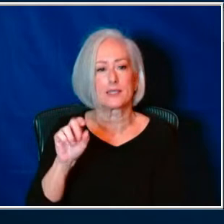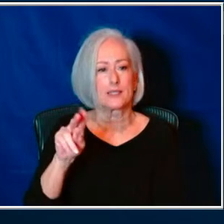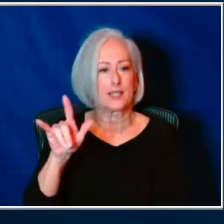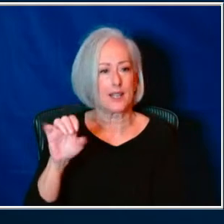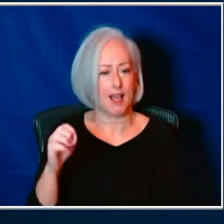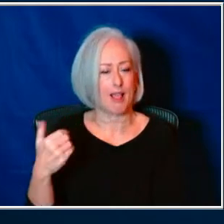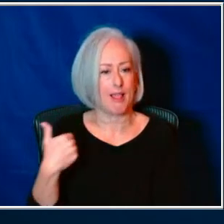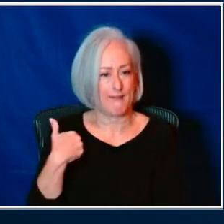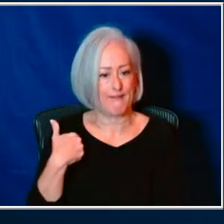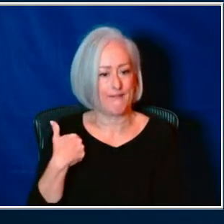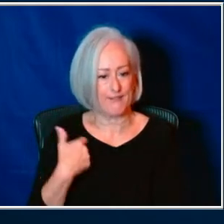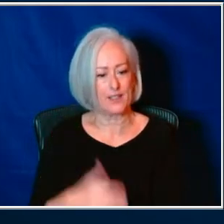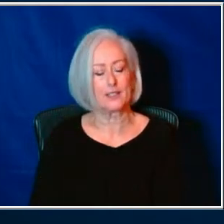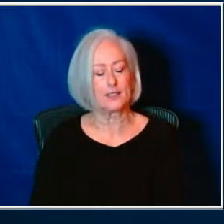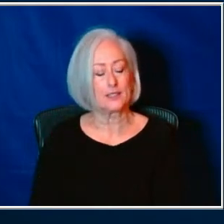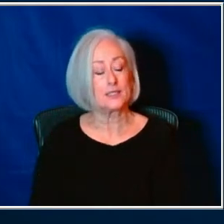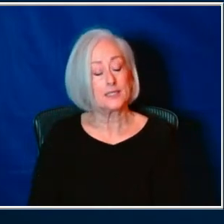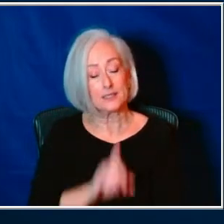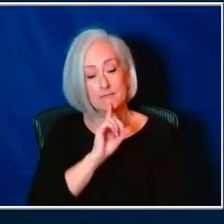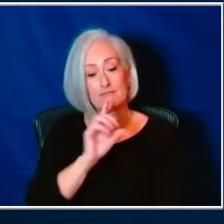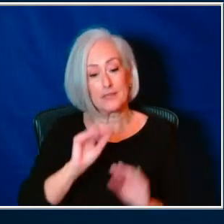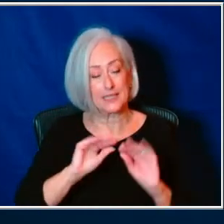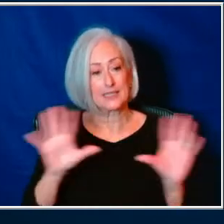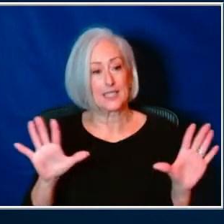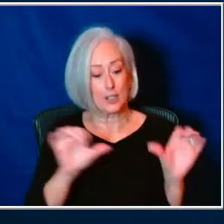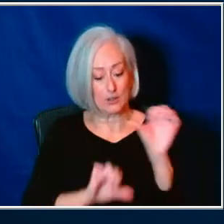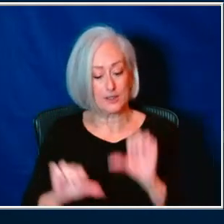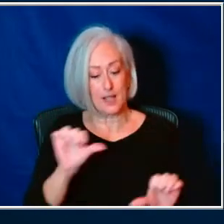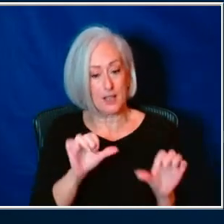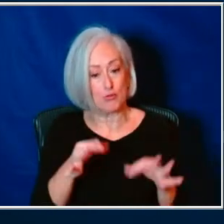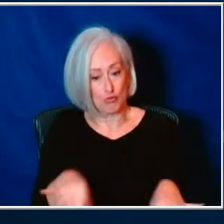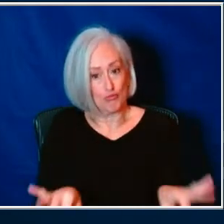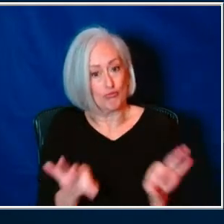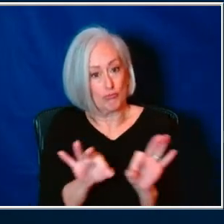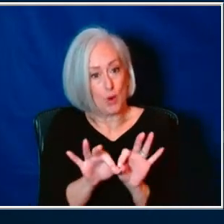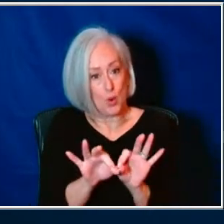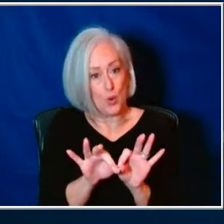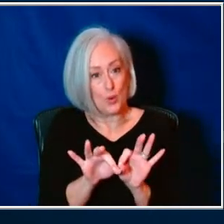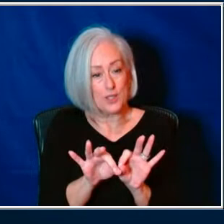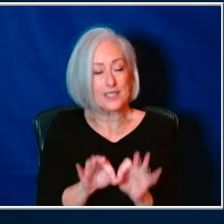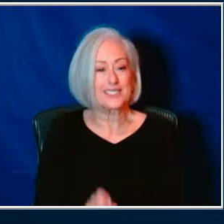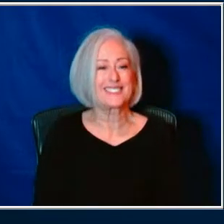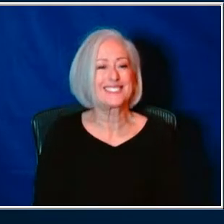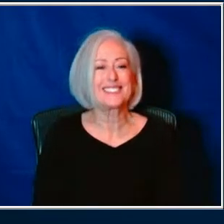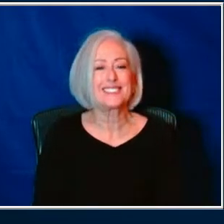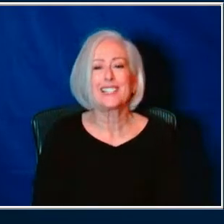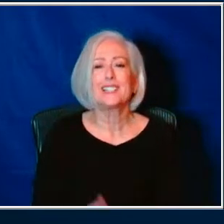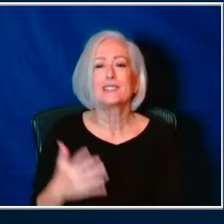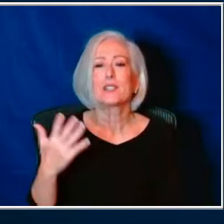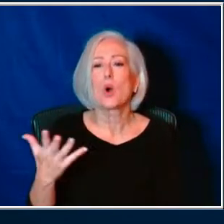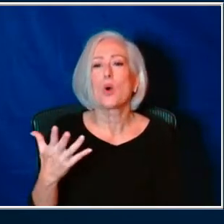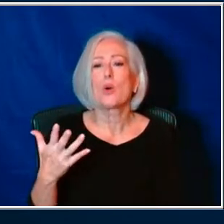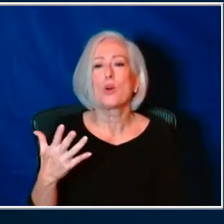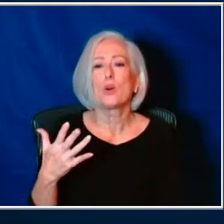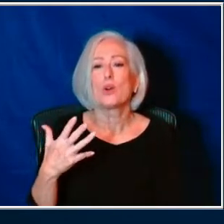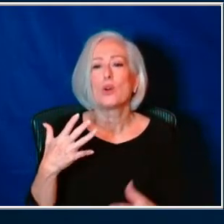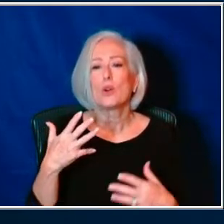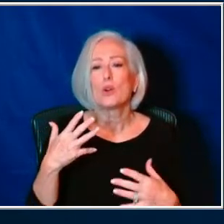that science makes a difference, and it feels like it is here too. So what is the whole recovery looking like from